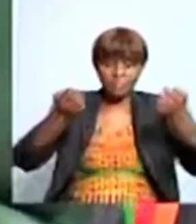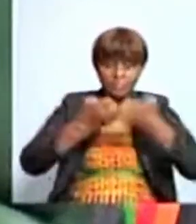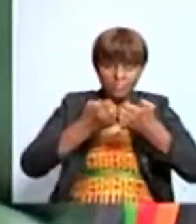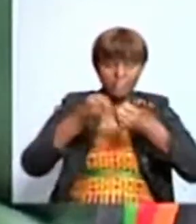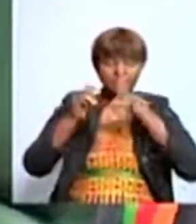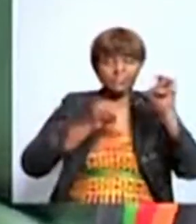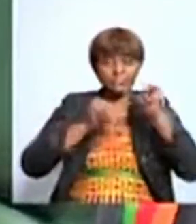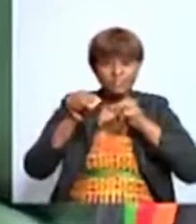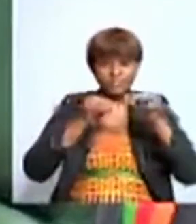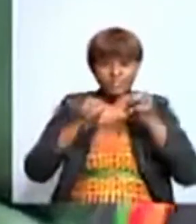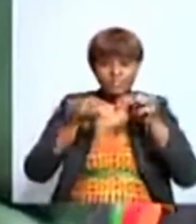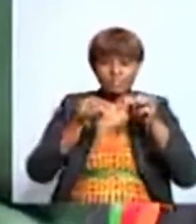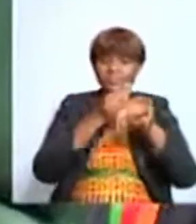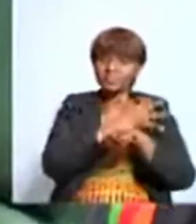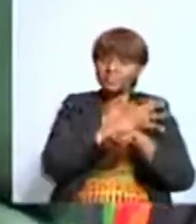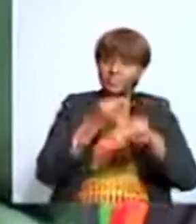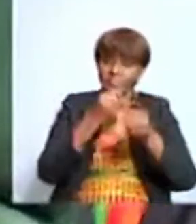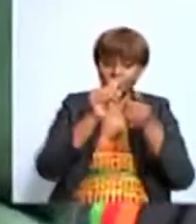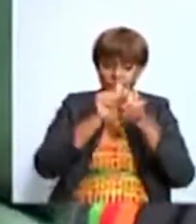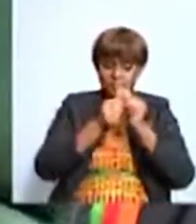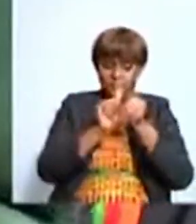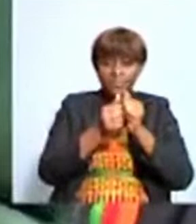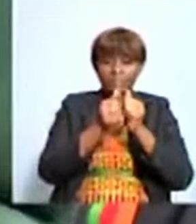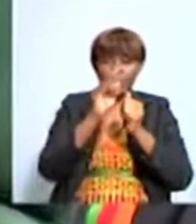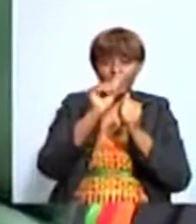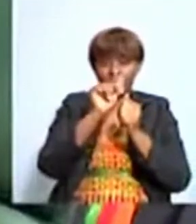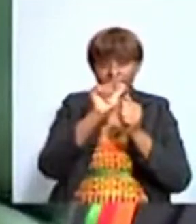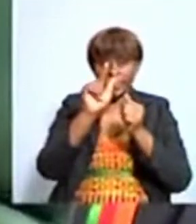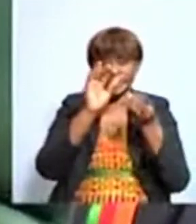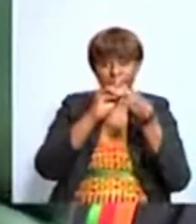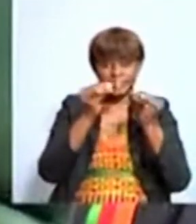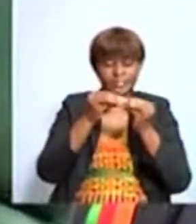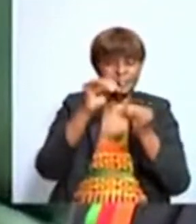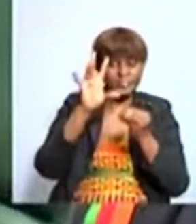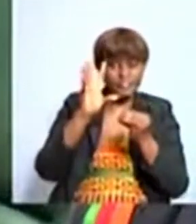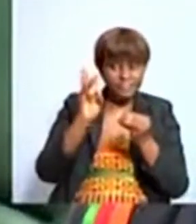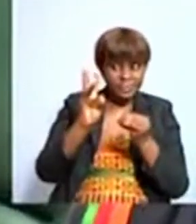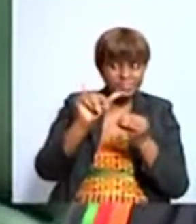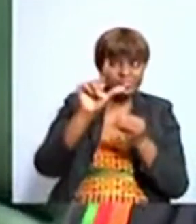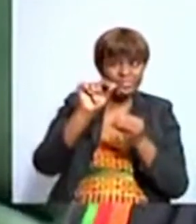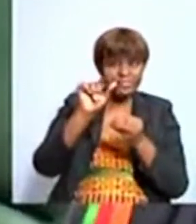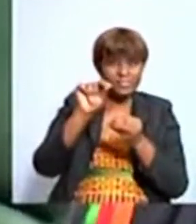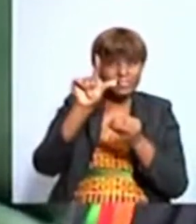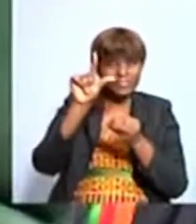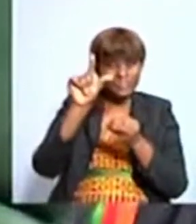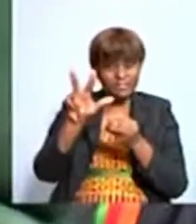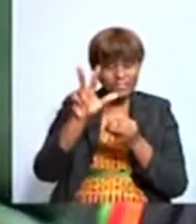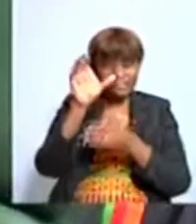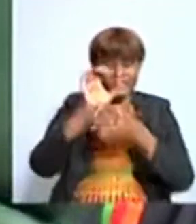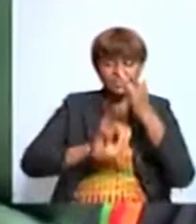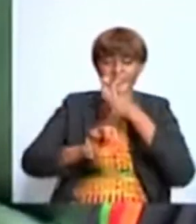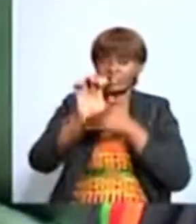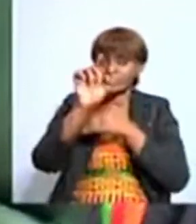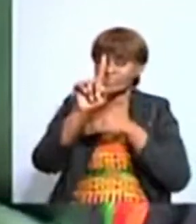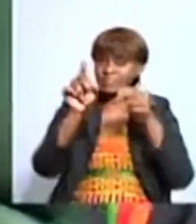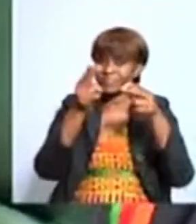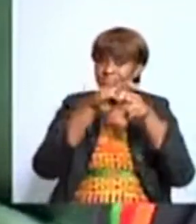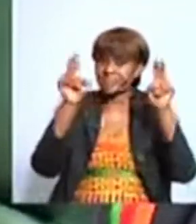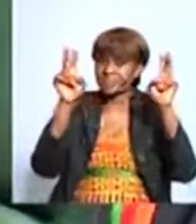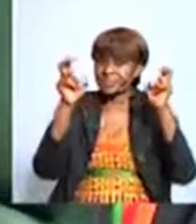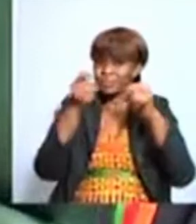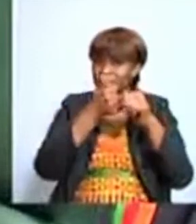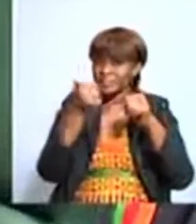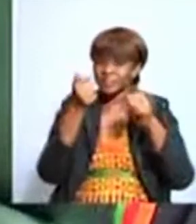Environmental Management Amendment Bill, National Assembly Bill number 6 of 2023. Clause 1, short title. Any